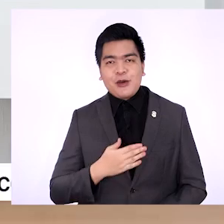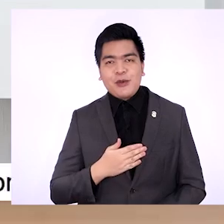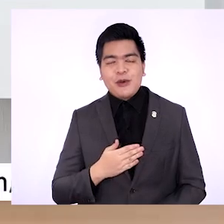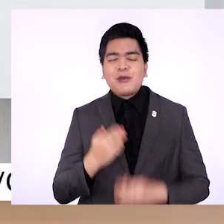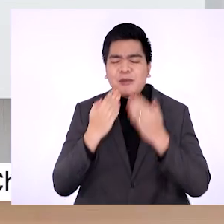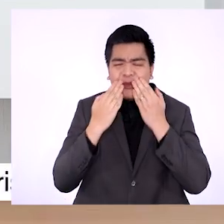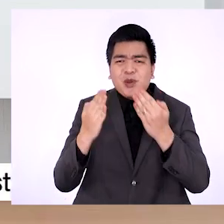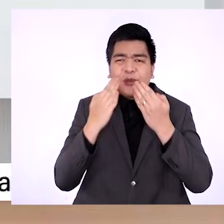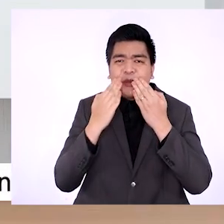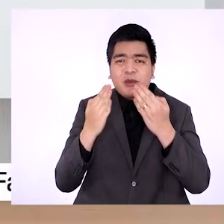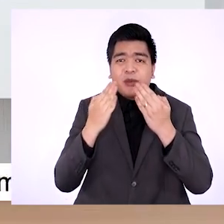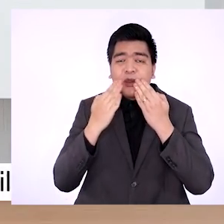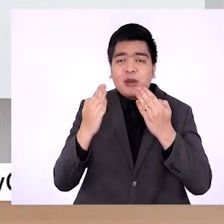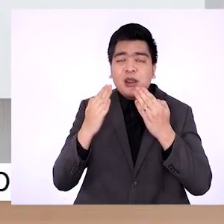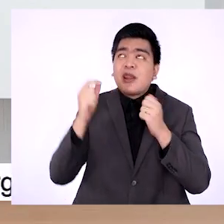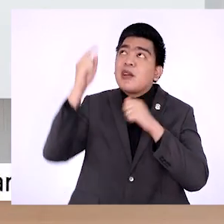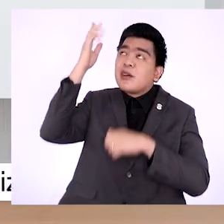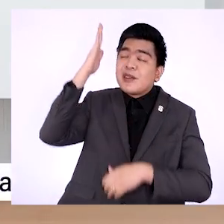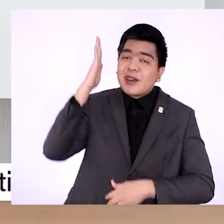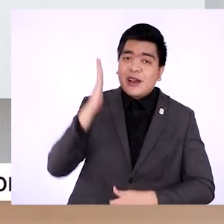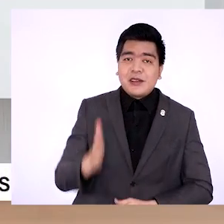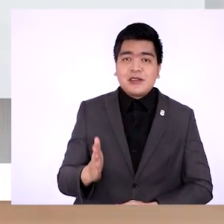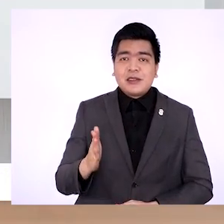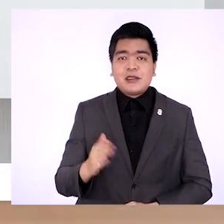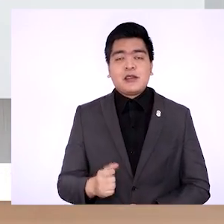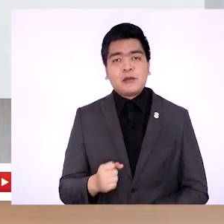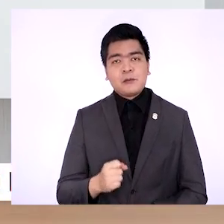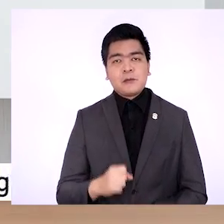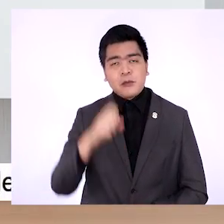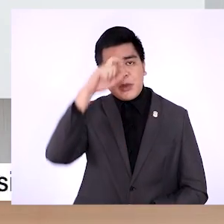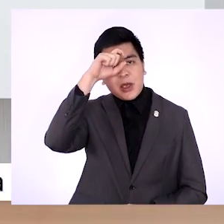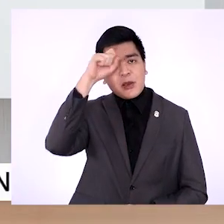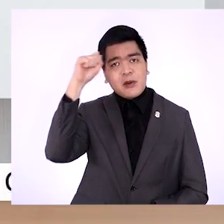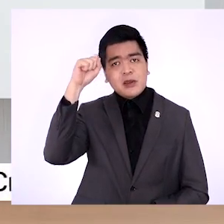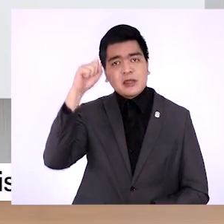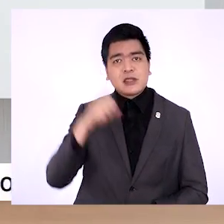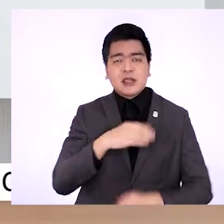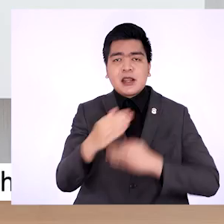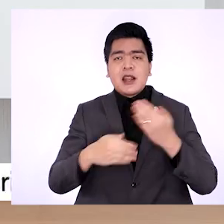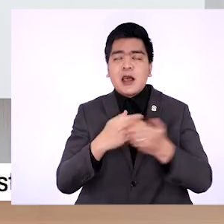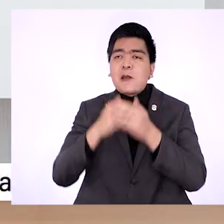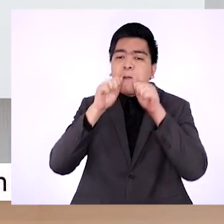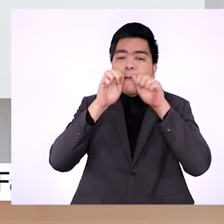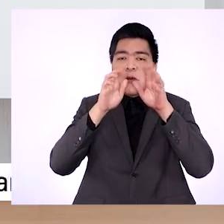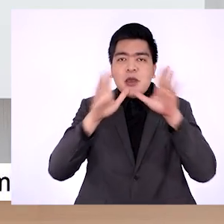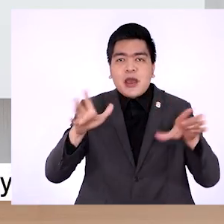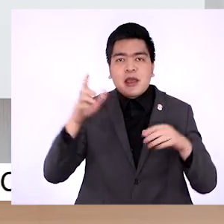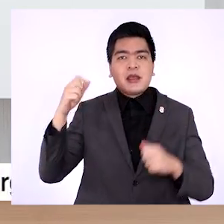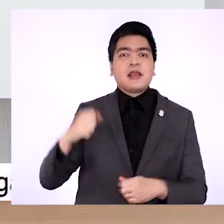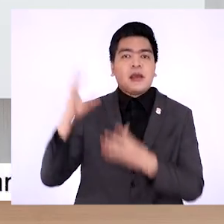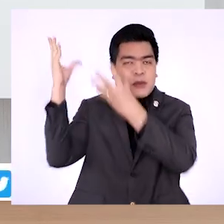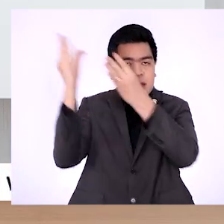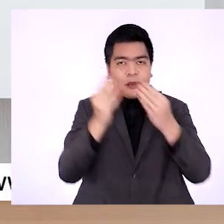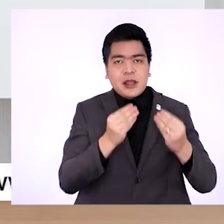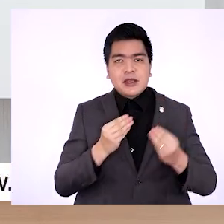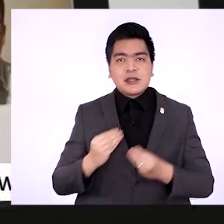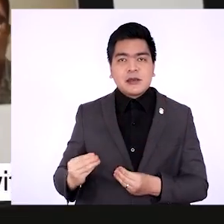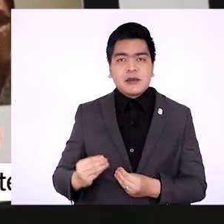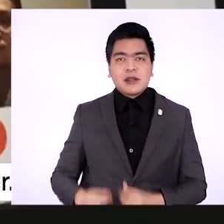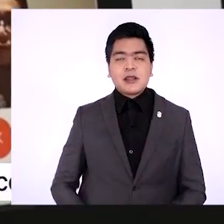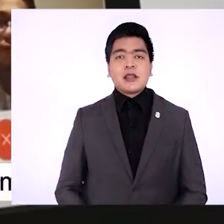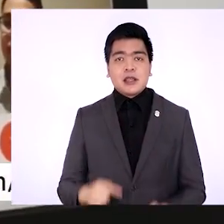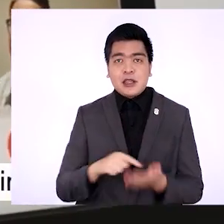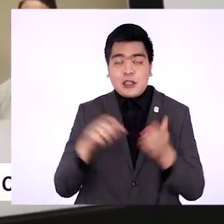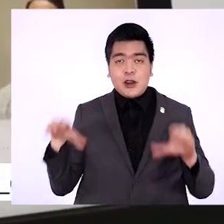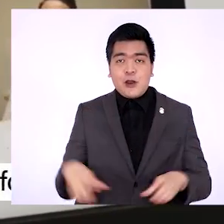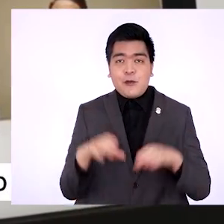po ko nagpapasalamat sa Ama dahil po sa lahat po ng mga biyay, pinagkakaloob po niya sa akin. The event